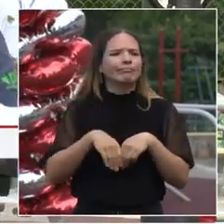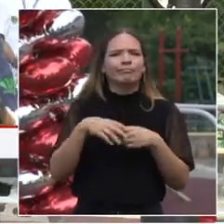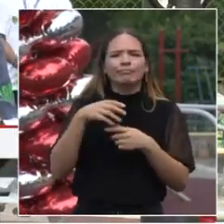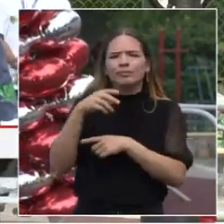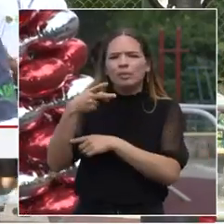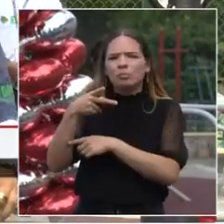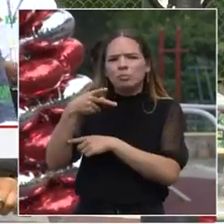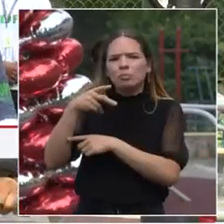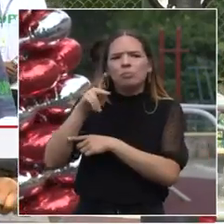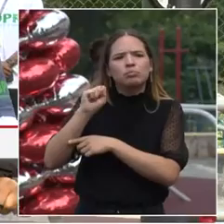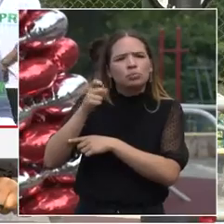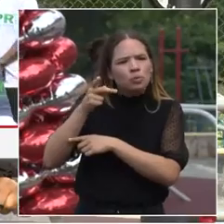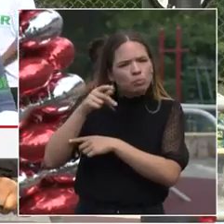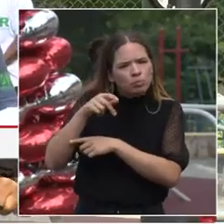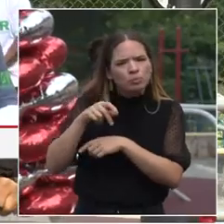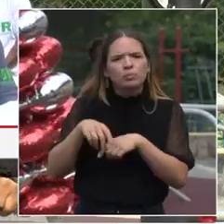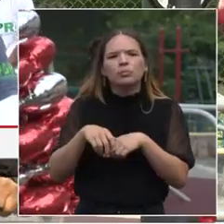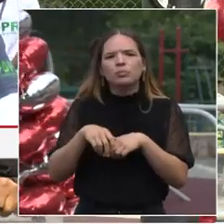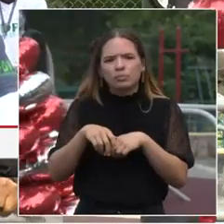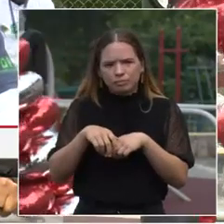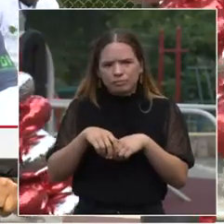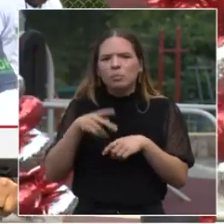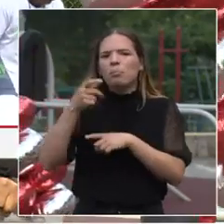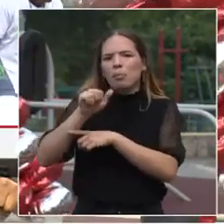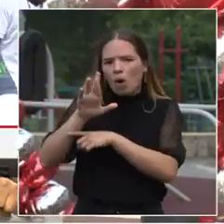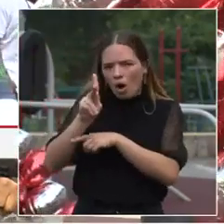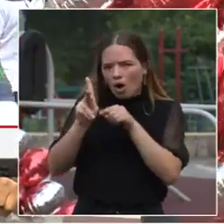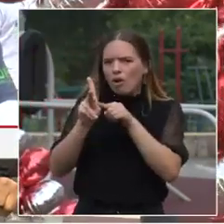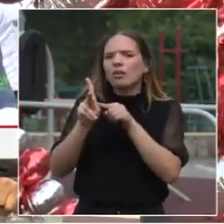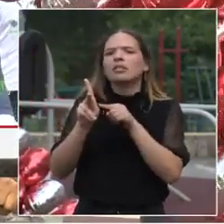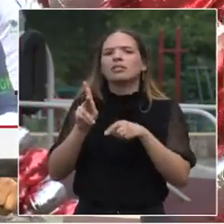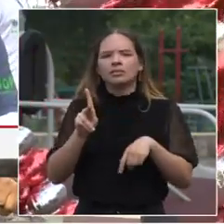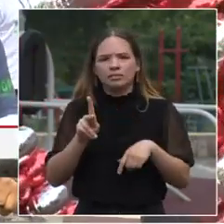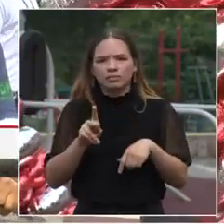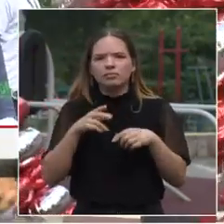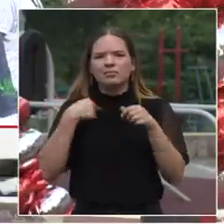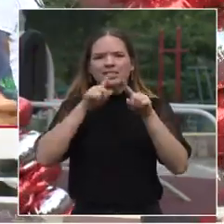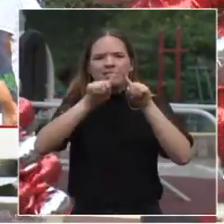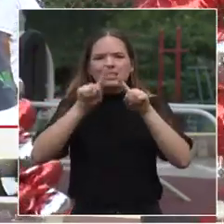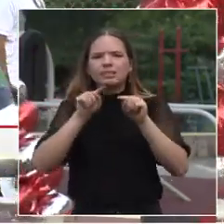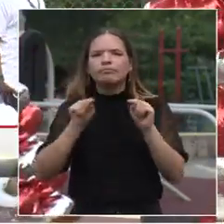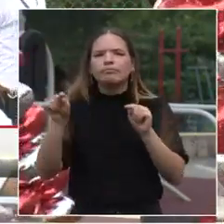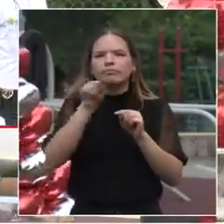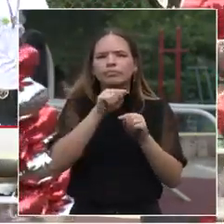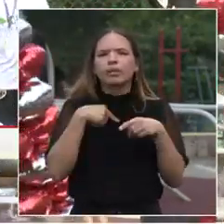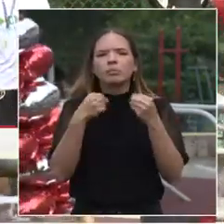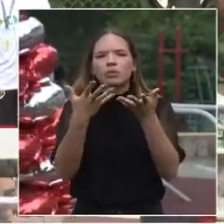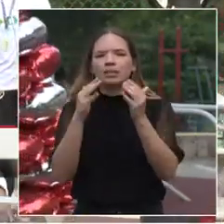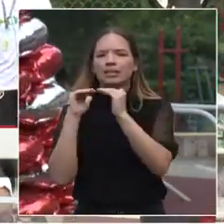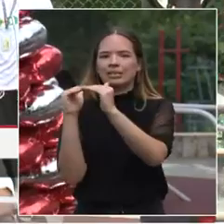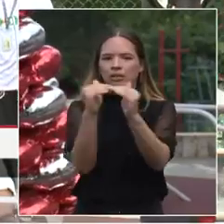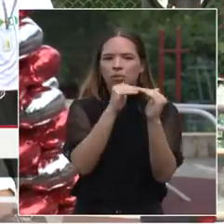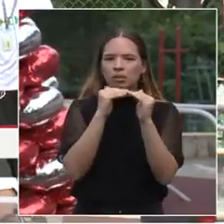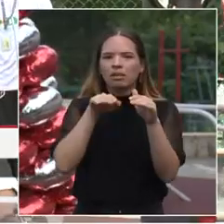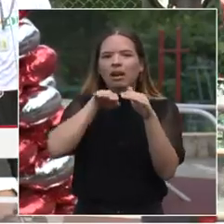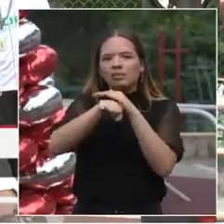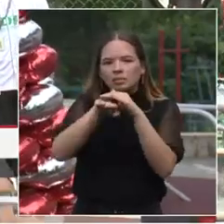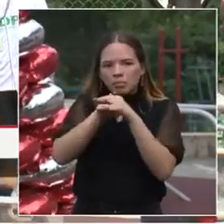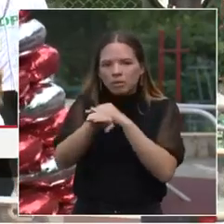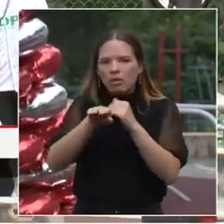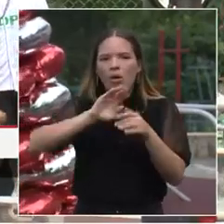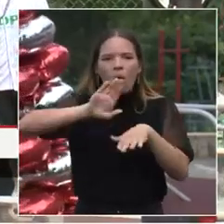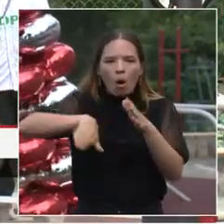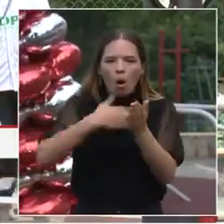in us continuing to be number one, and also to provide open and equitable access to all of our residents, including our seniors.